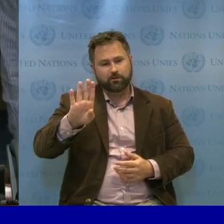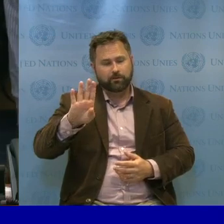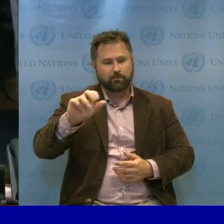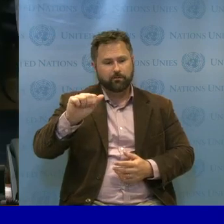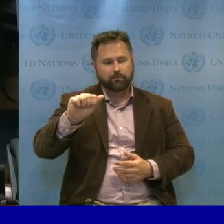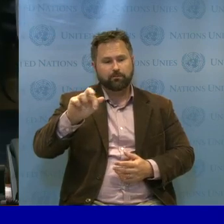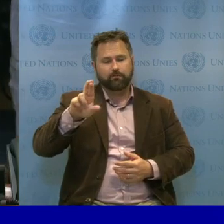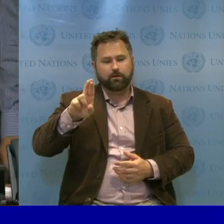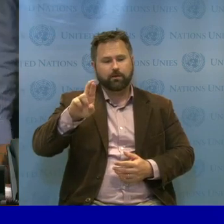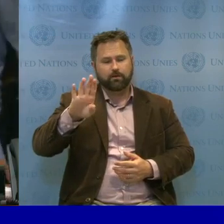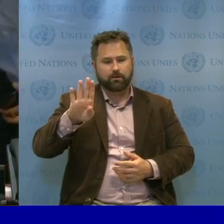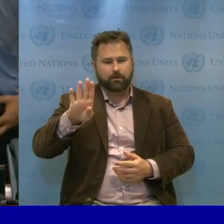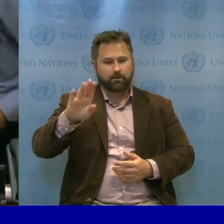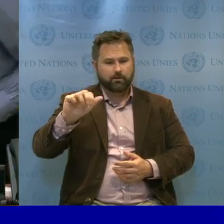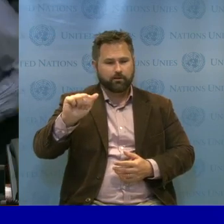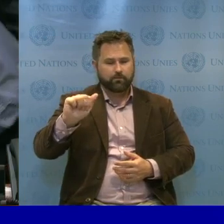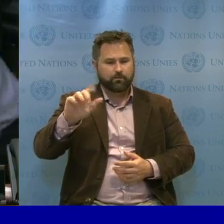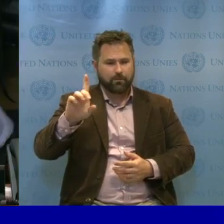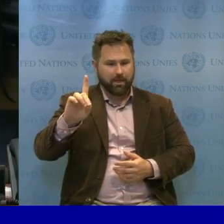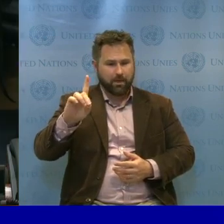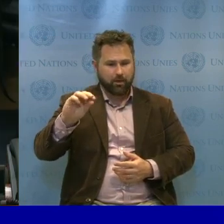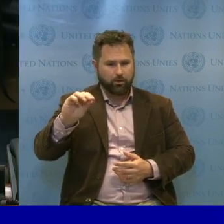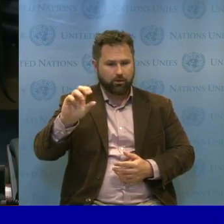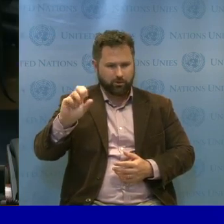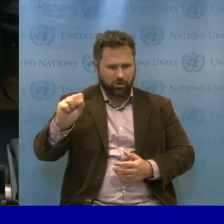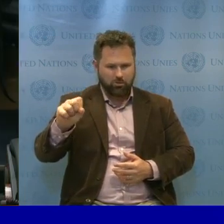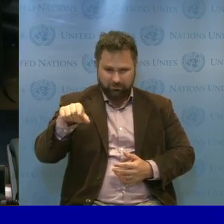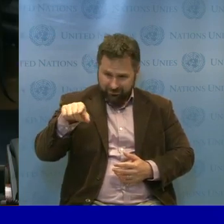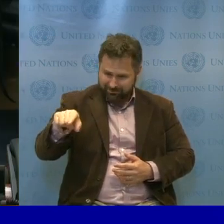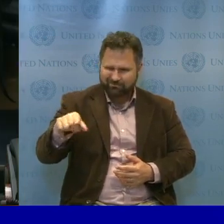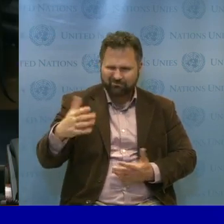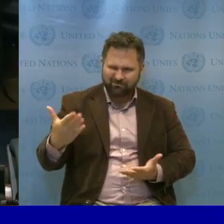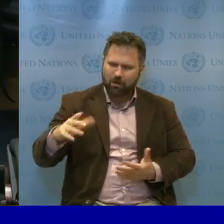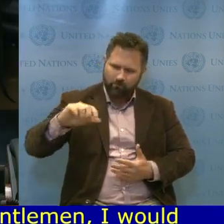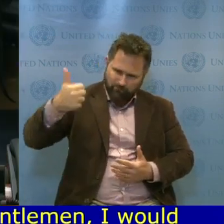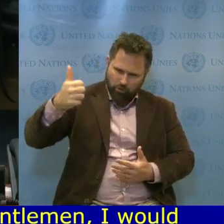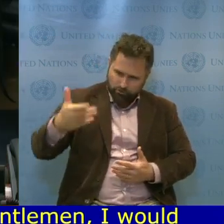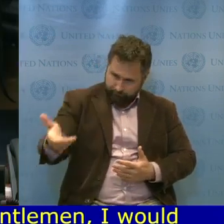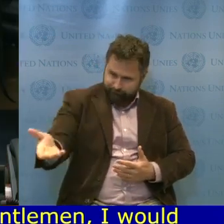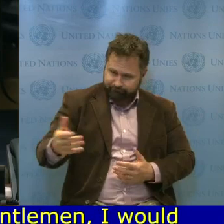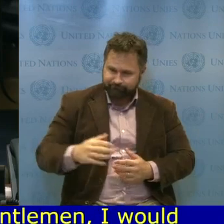delegation as the first one in my list. I kindly invite you to take the floor.